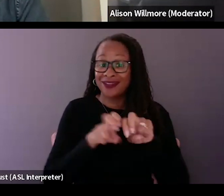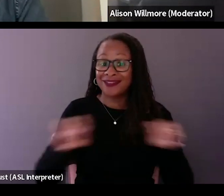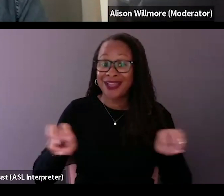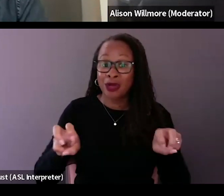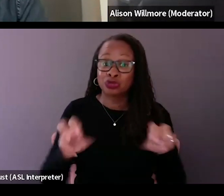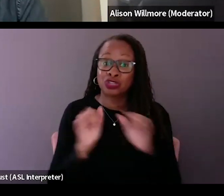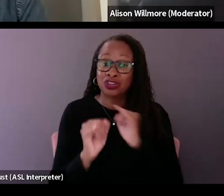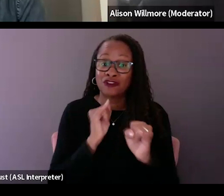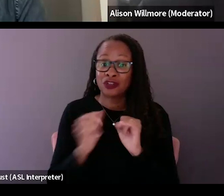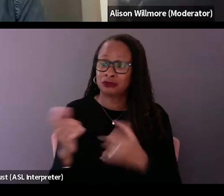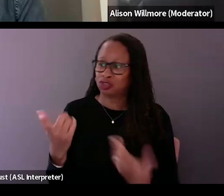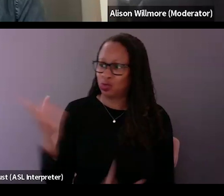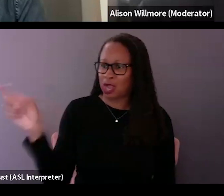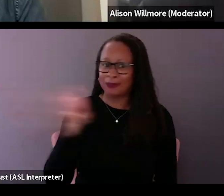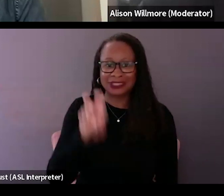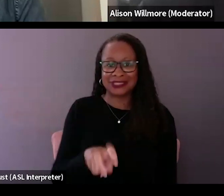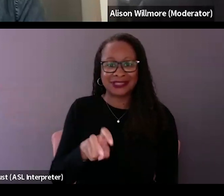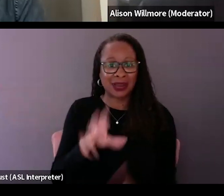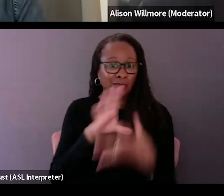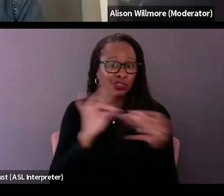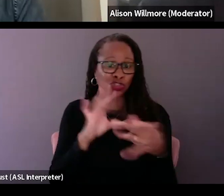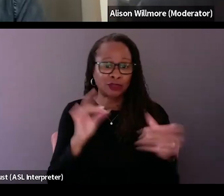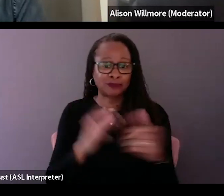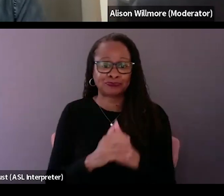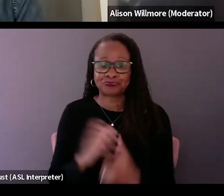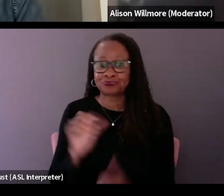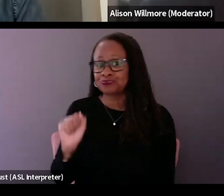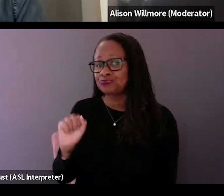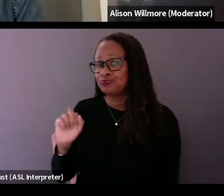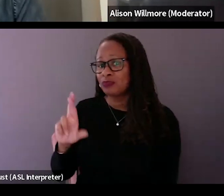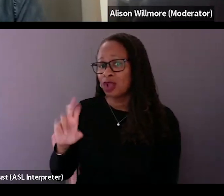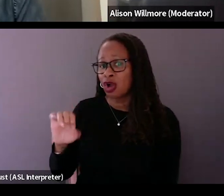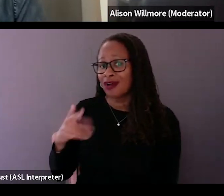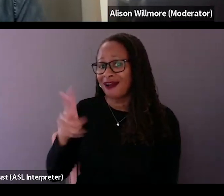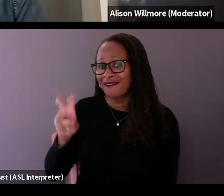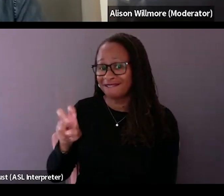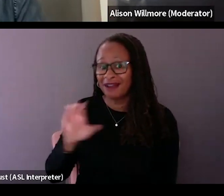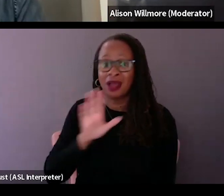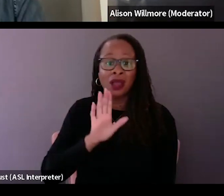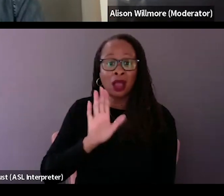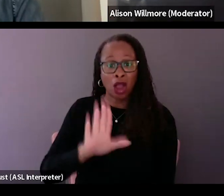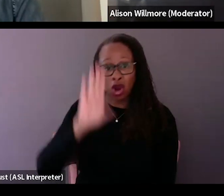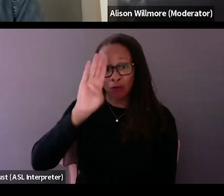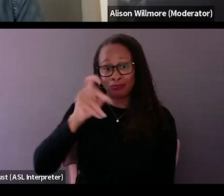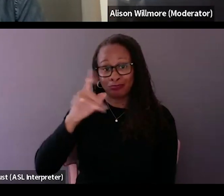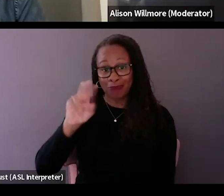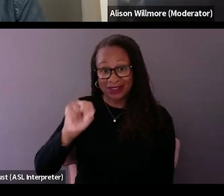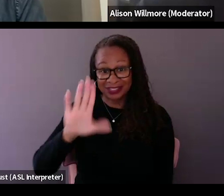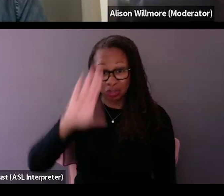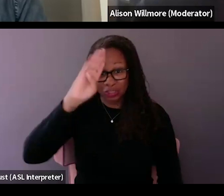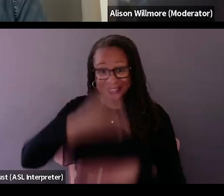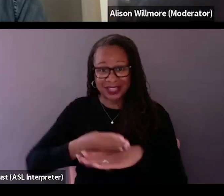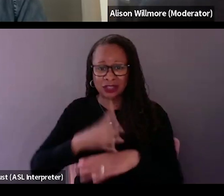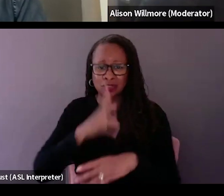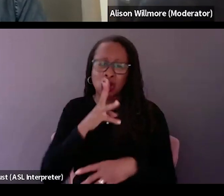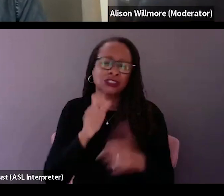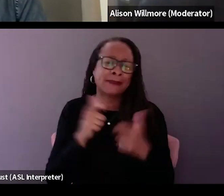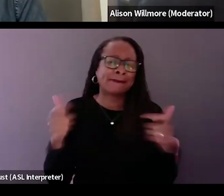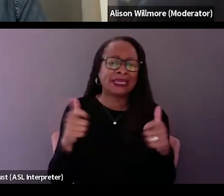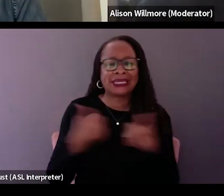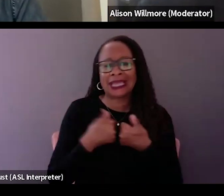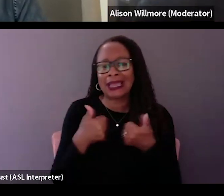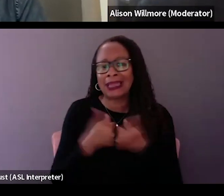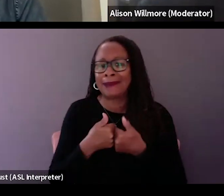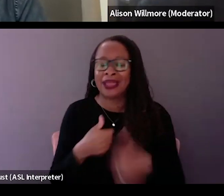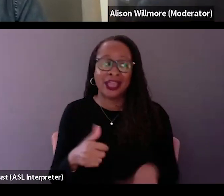like, Brandon, her son, had talked this big game because I think he was trying to sell me on making the documentary. Like, oh, my